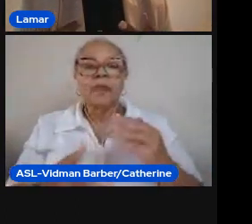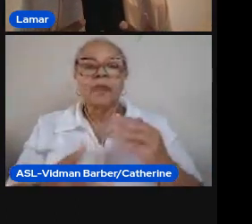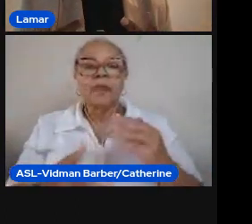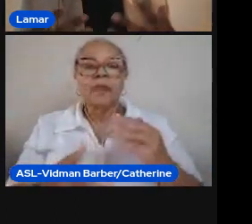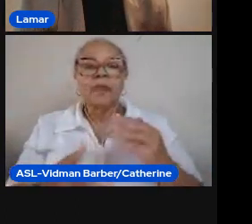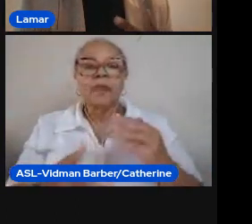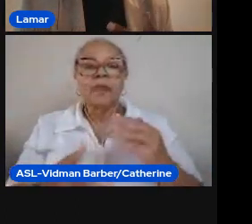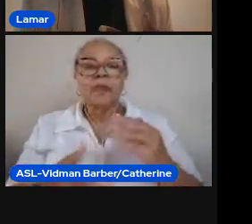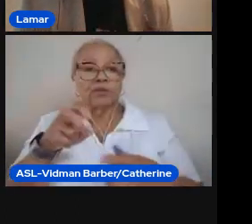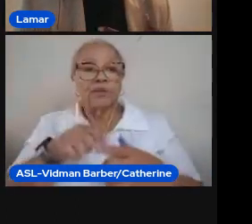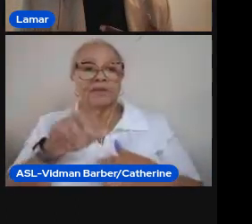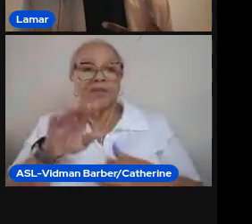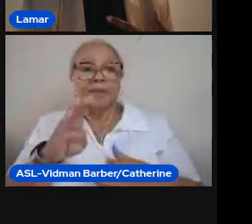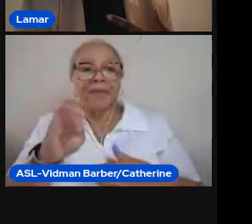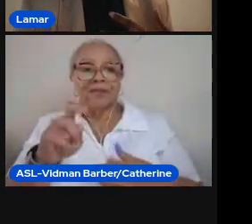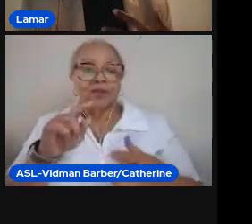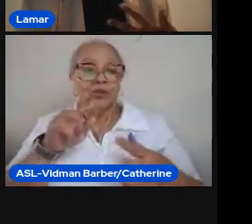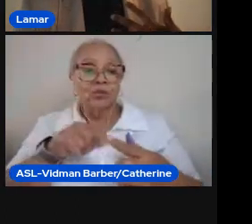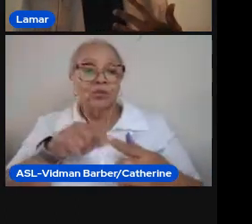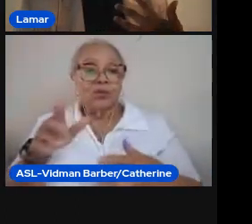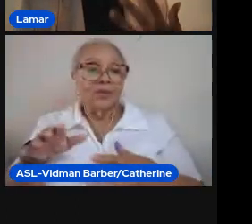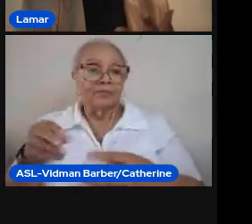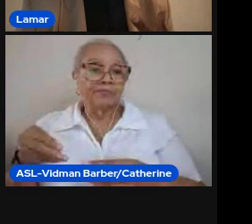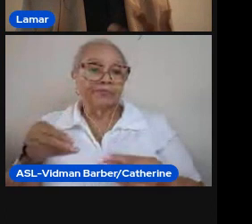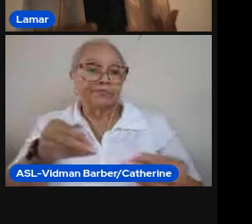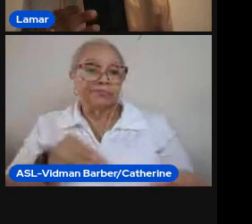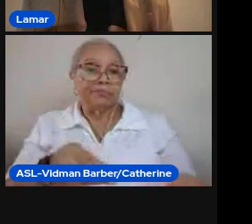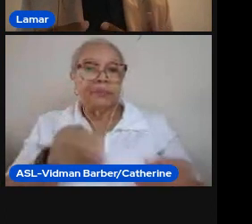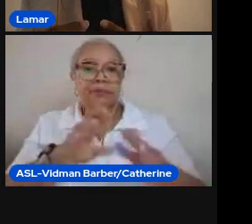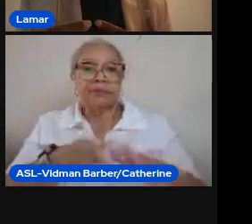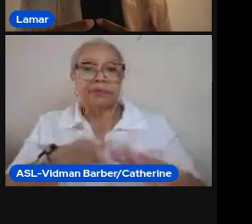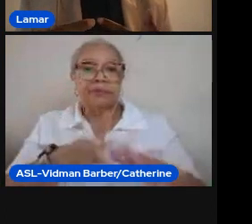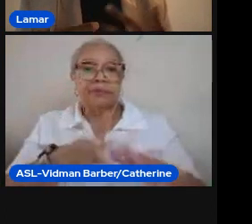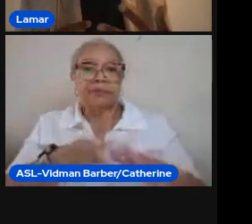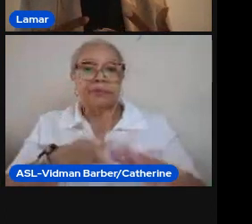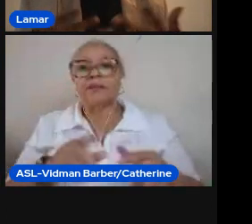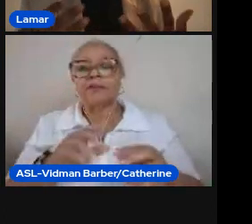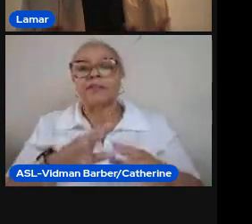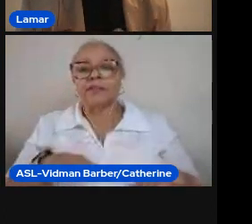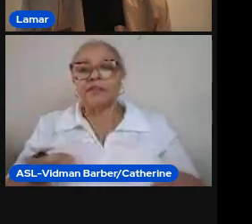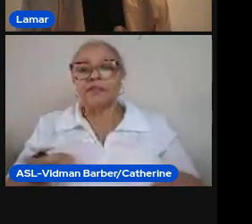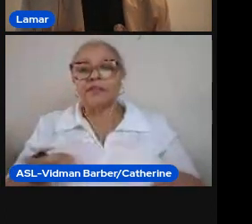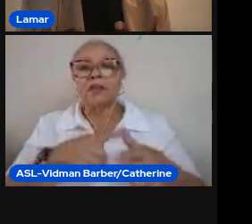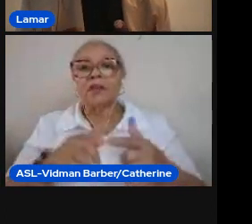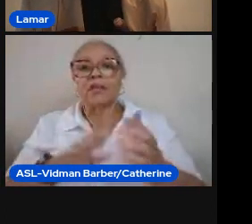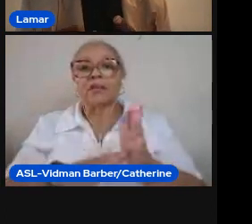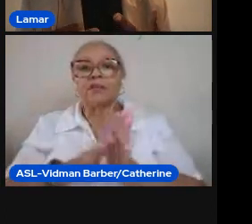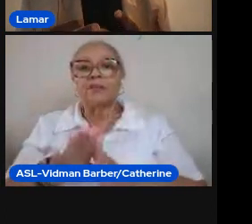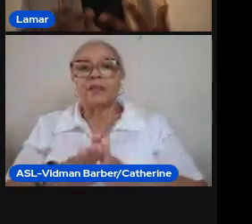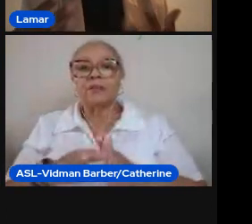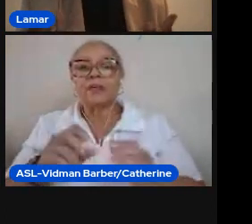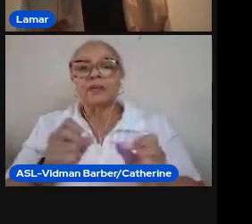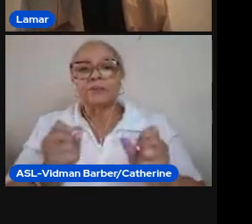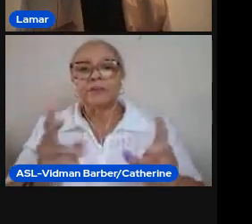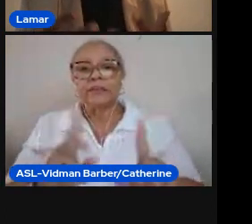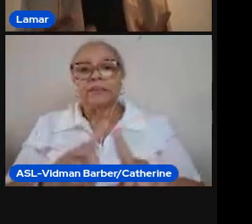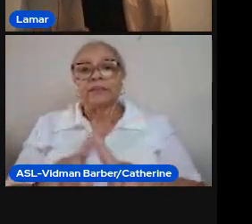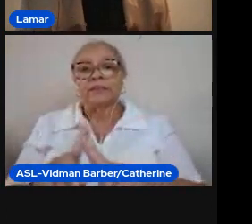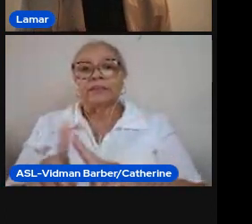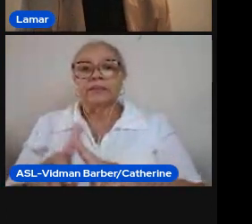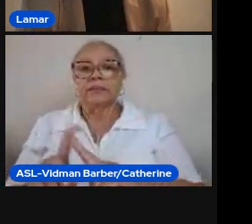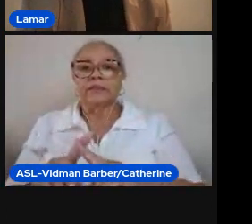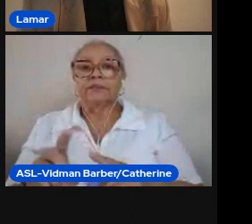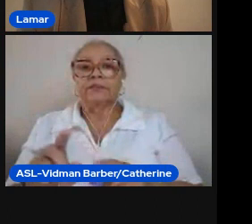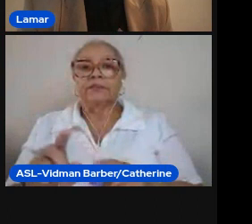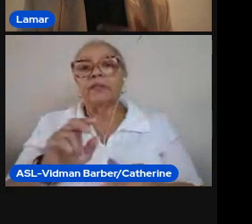of the bacteria to the child or the neonate can develop a host of neonatal